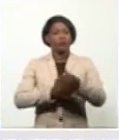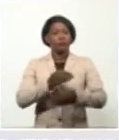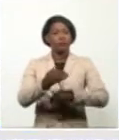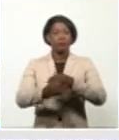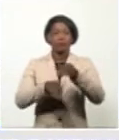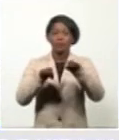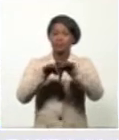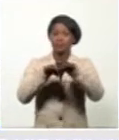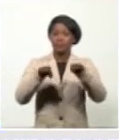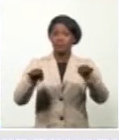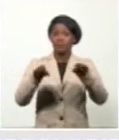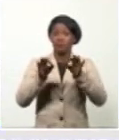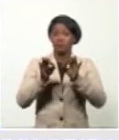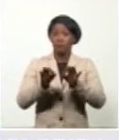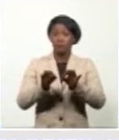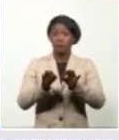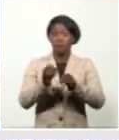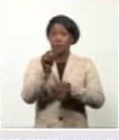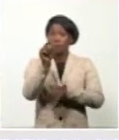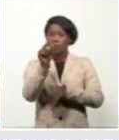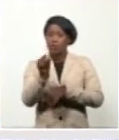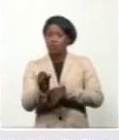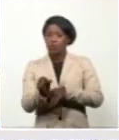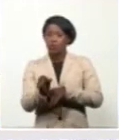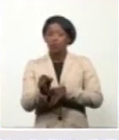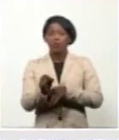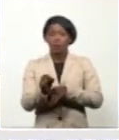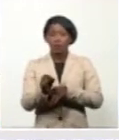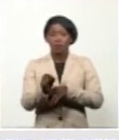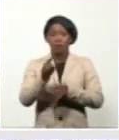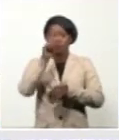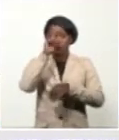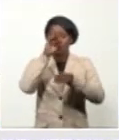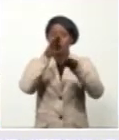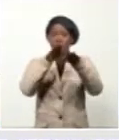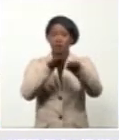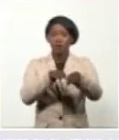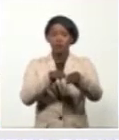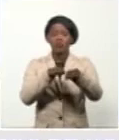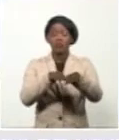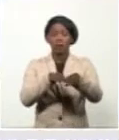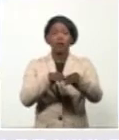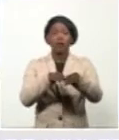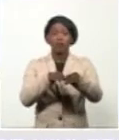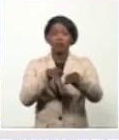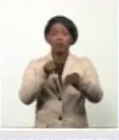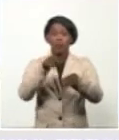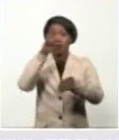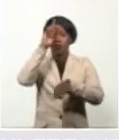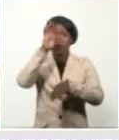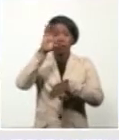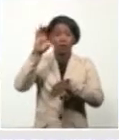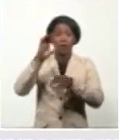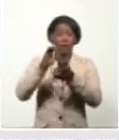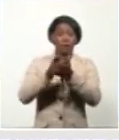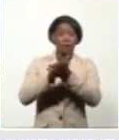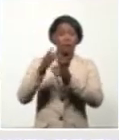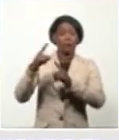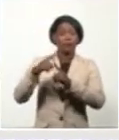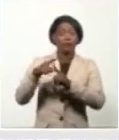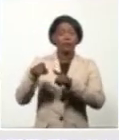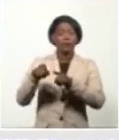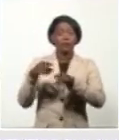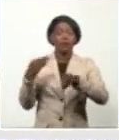Monroy Military Hospital in Matanzas. And due to the favorable evolution he had, one patient who is